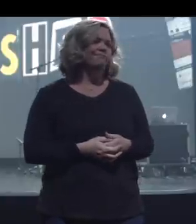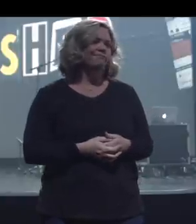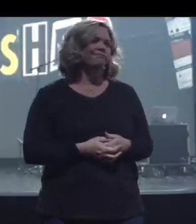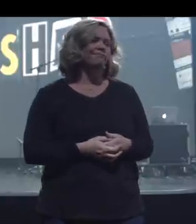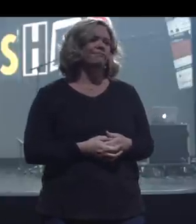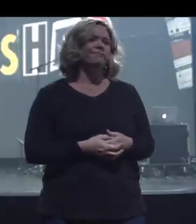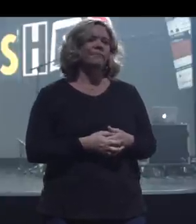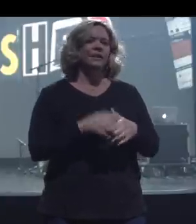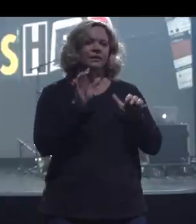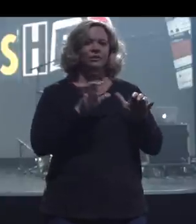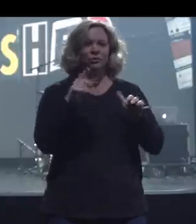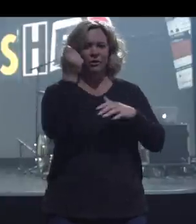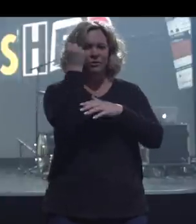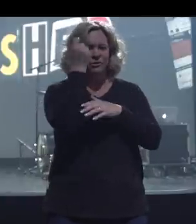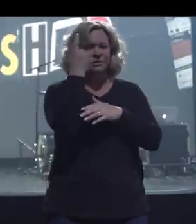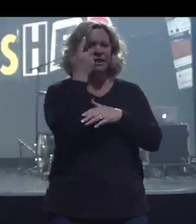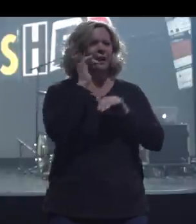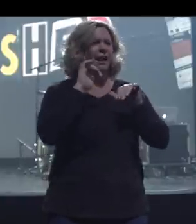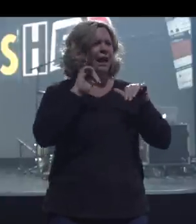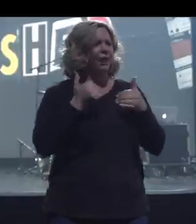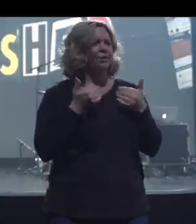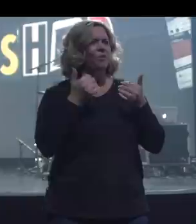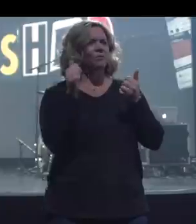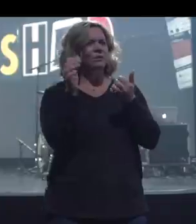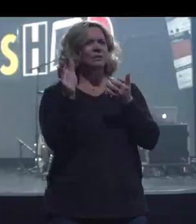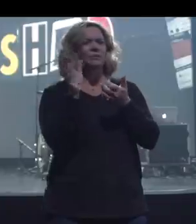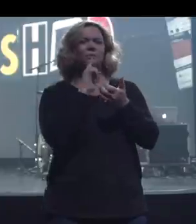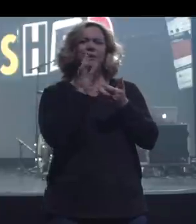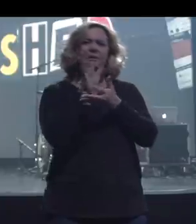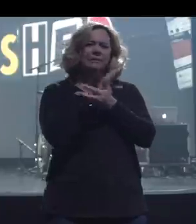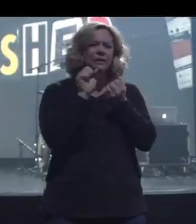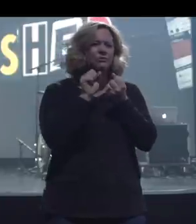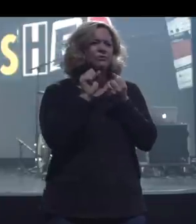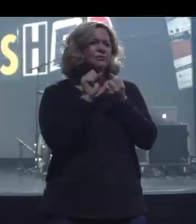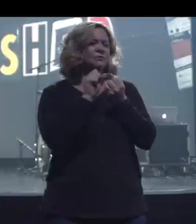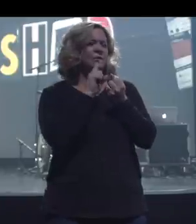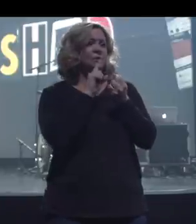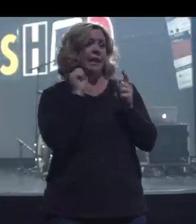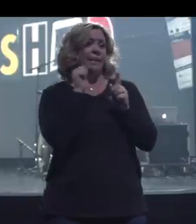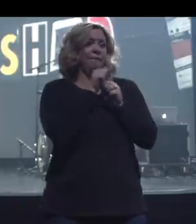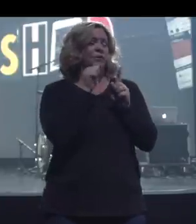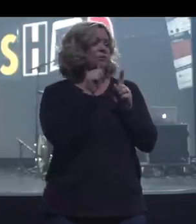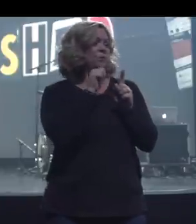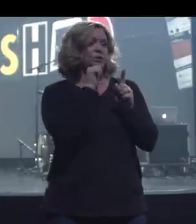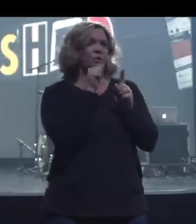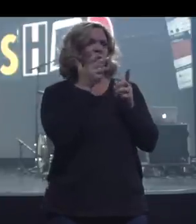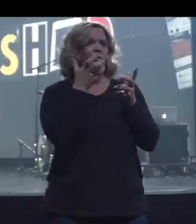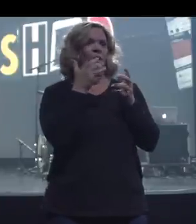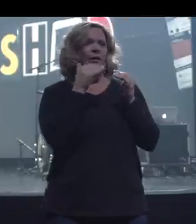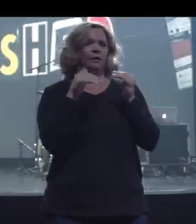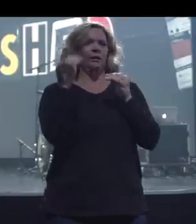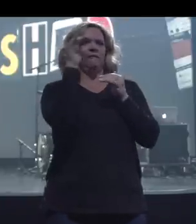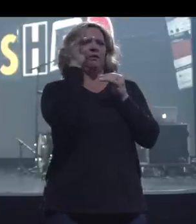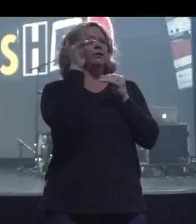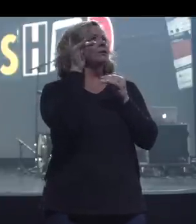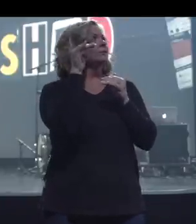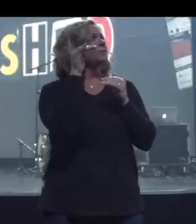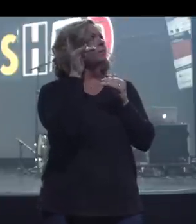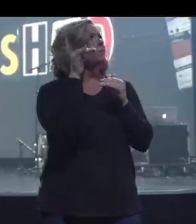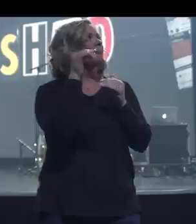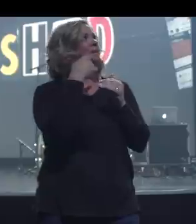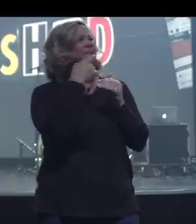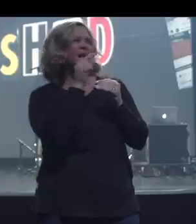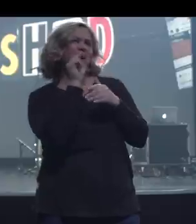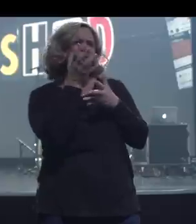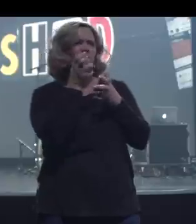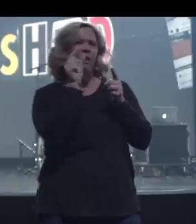And do you understand how dangerous this is? This is why it's an ambush, because we don't like to get to this level. We stay up here. We're just like, yeah, I want a